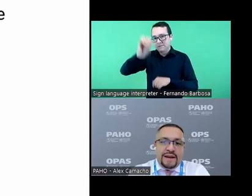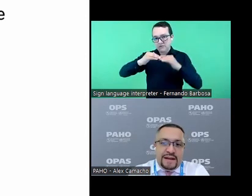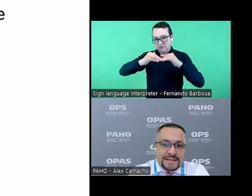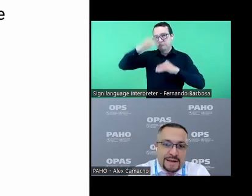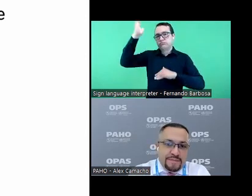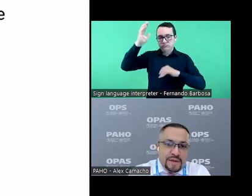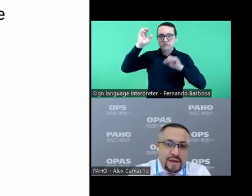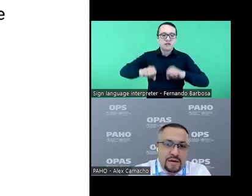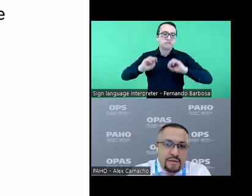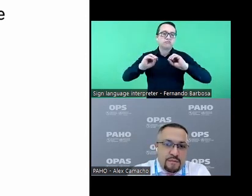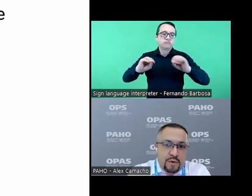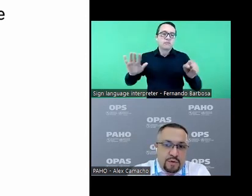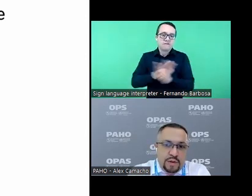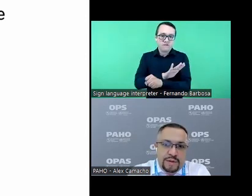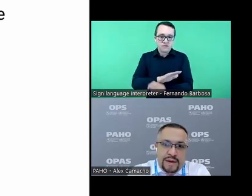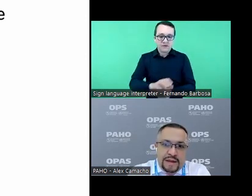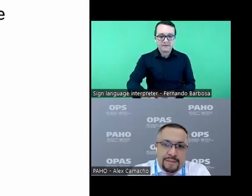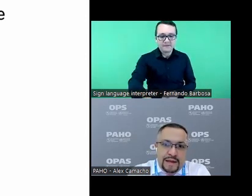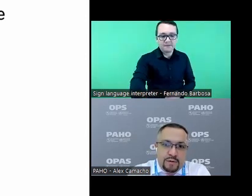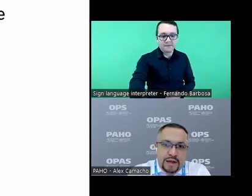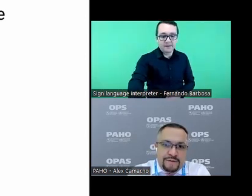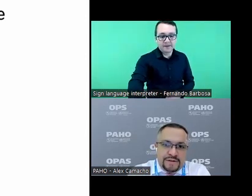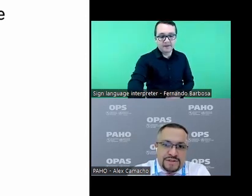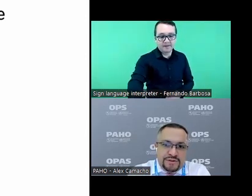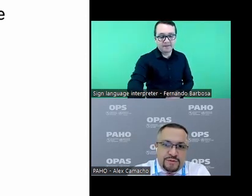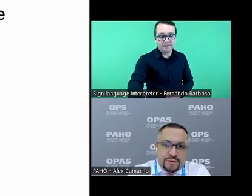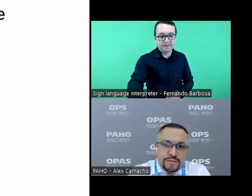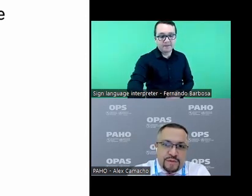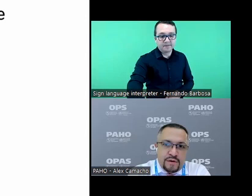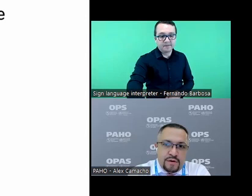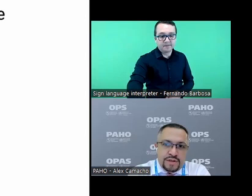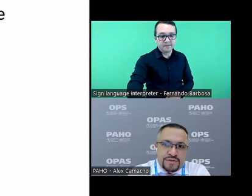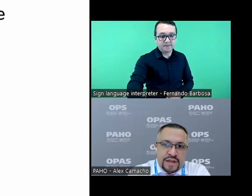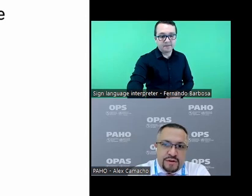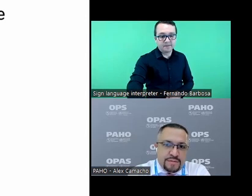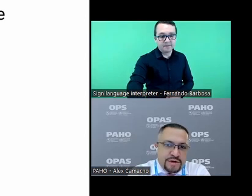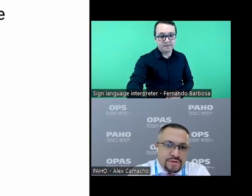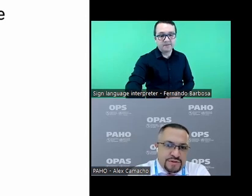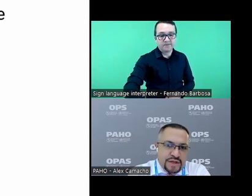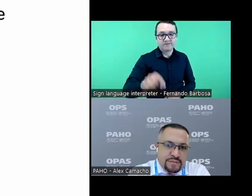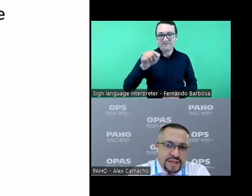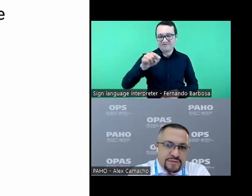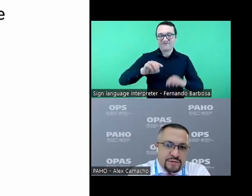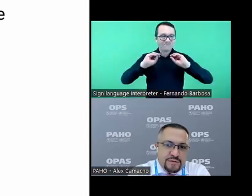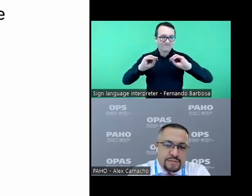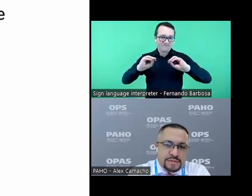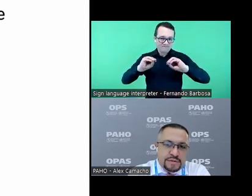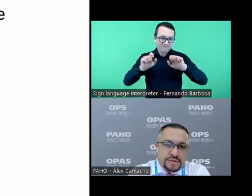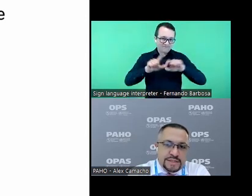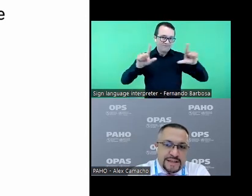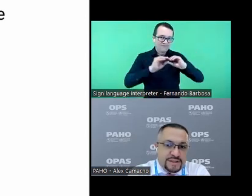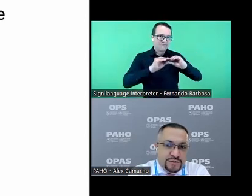and a final exam. Both will be made available after session 4 on the training on the virtual training platform